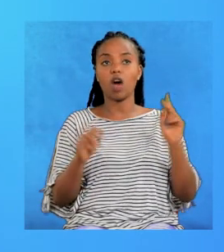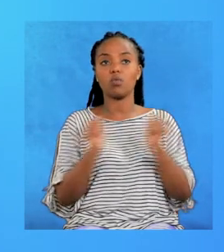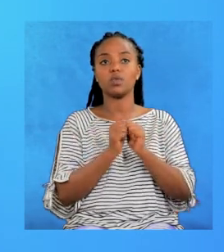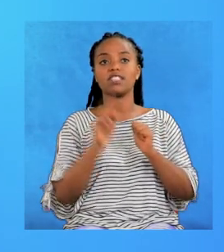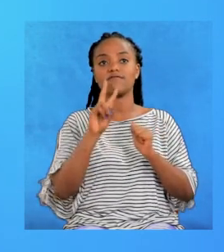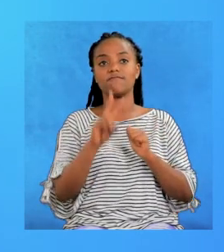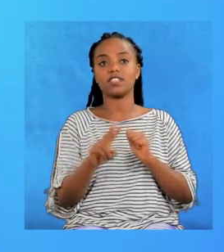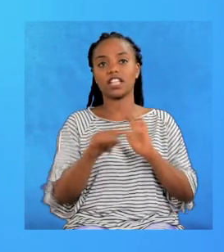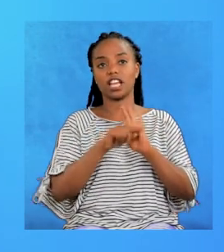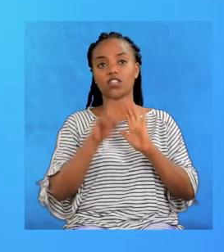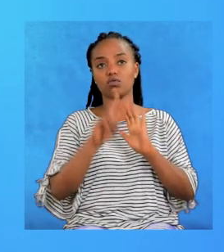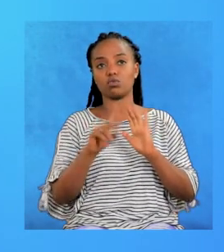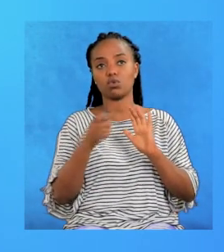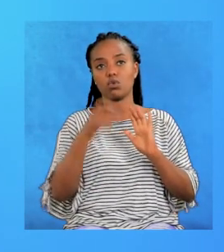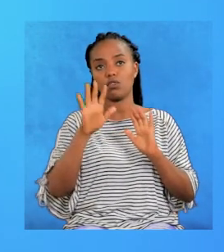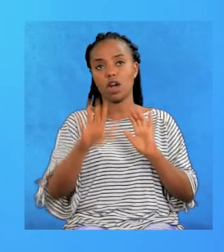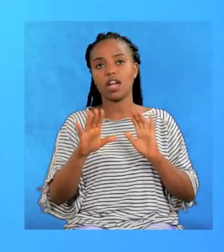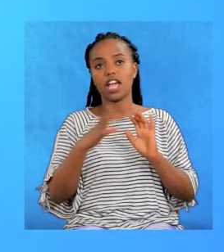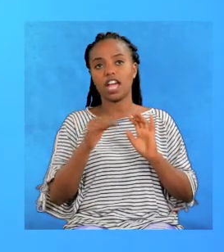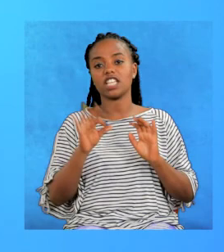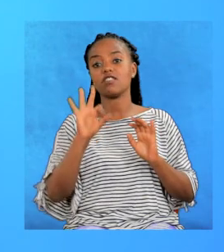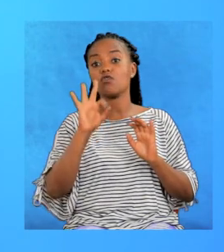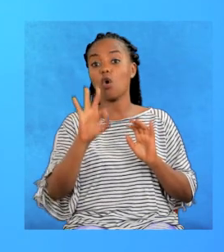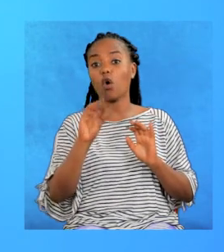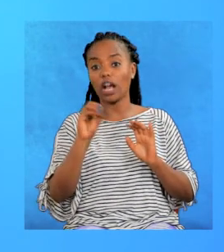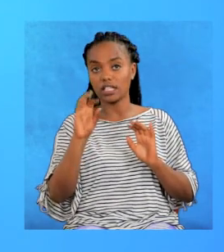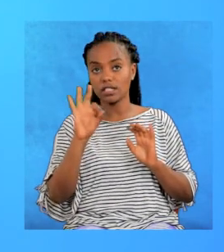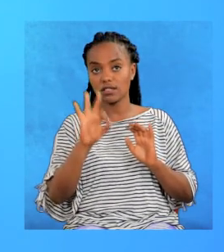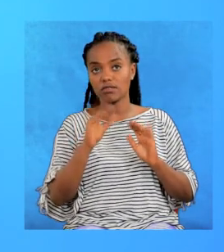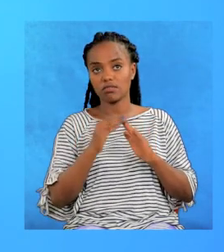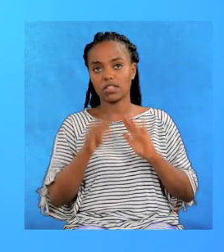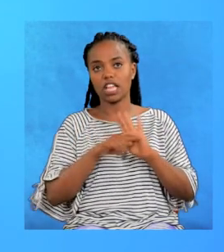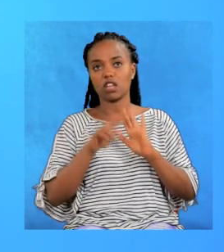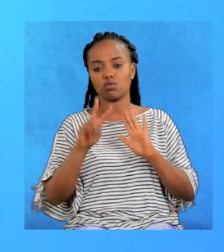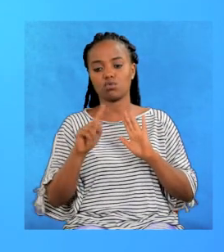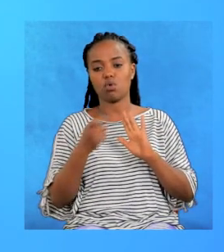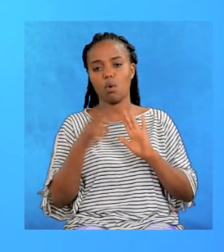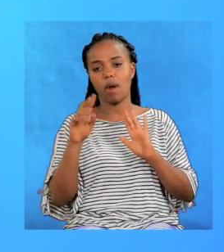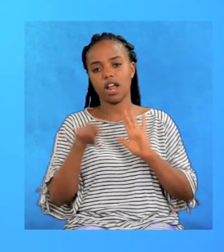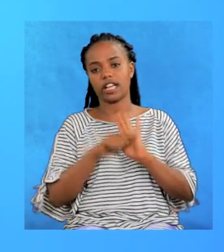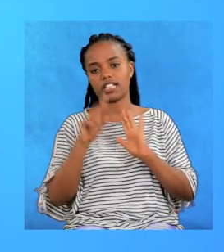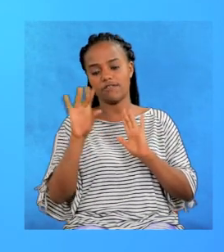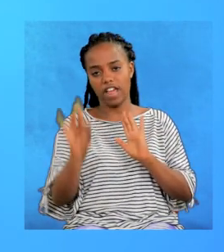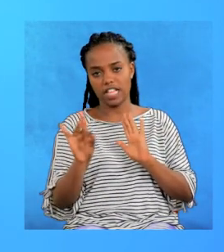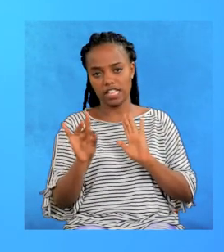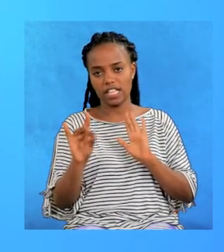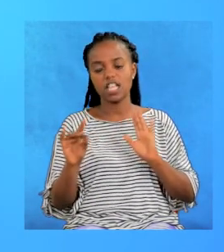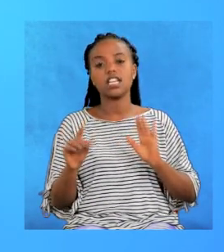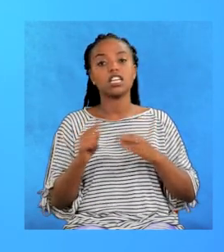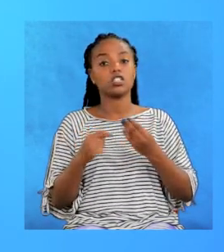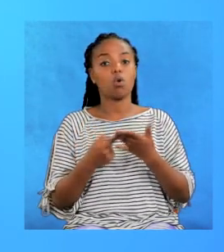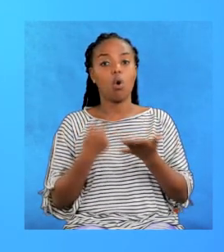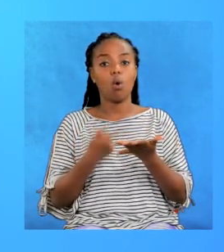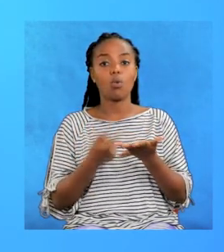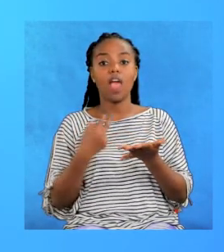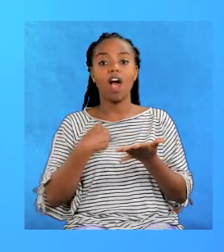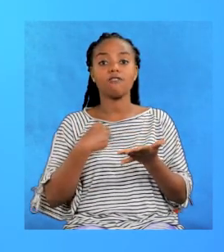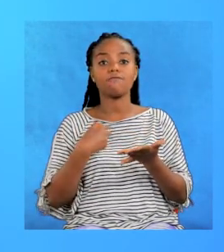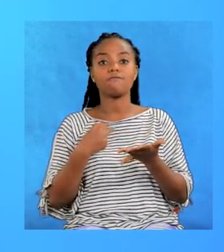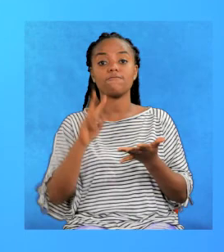5 and focus negative 2, 8. So here we have the